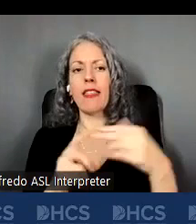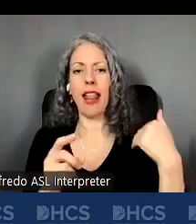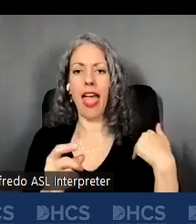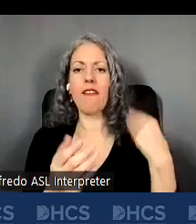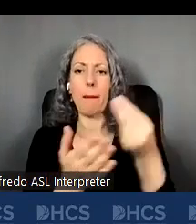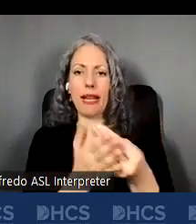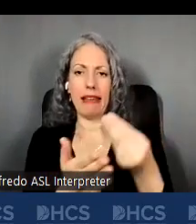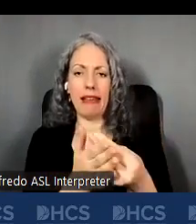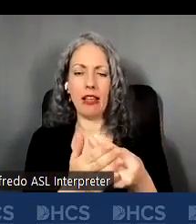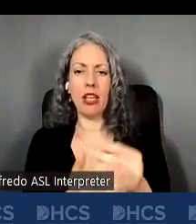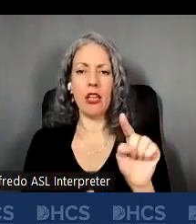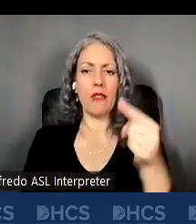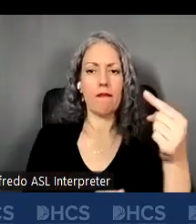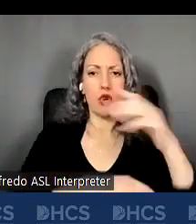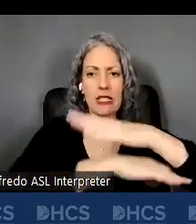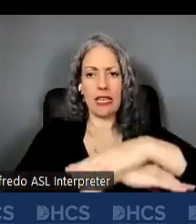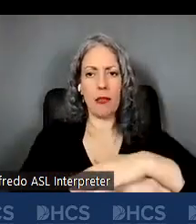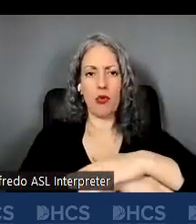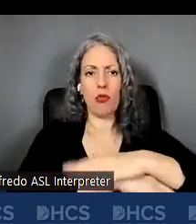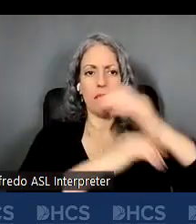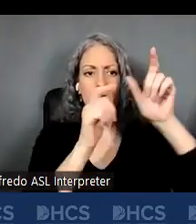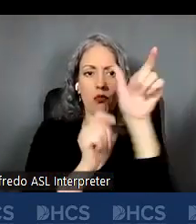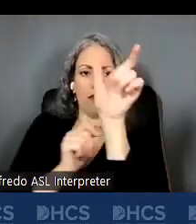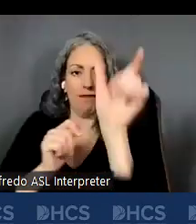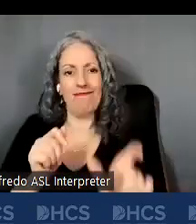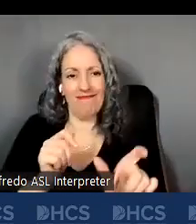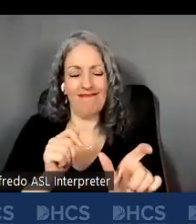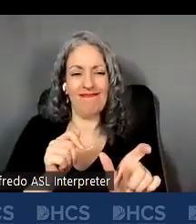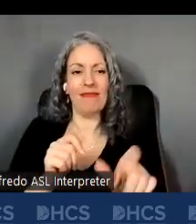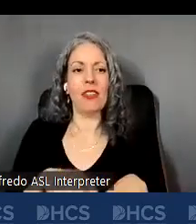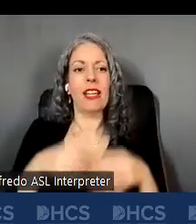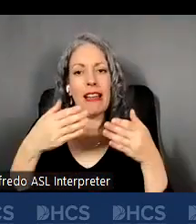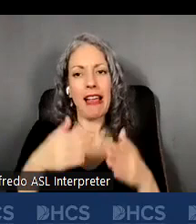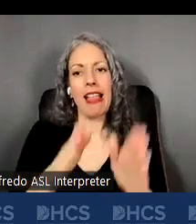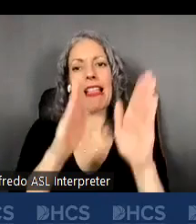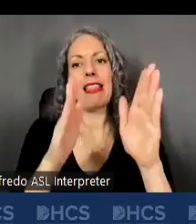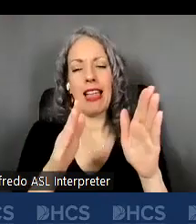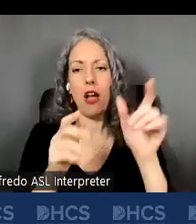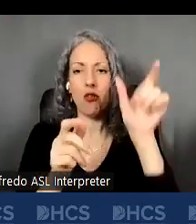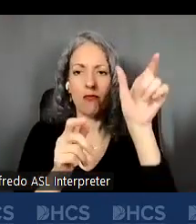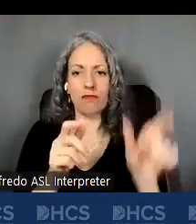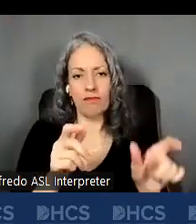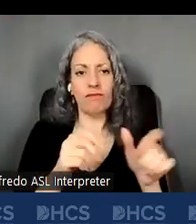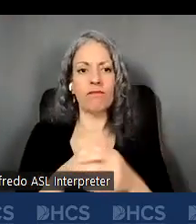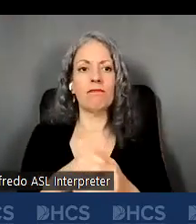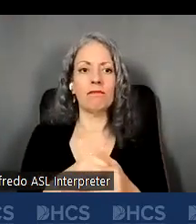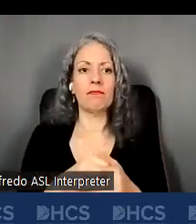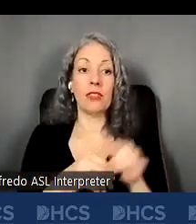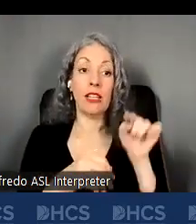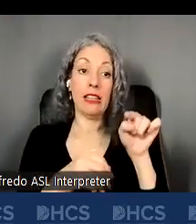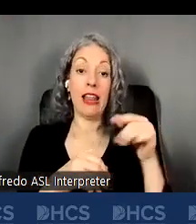The first table here provides a breakdown of what we're calling permissible use categories. And so we